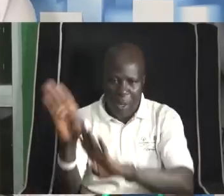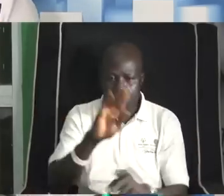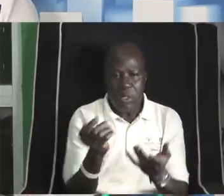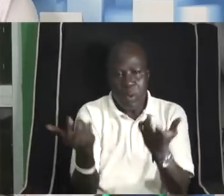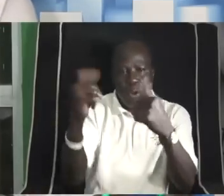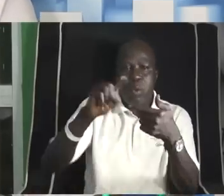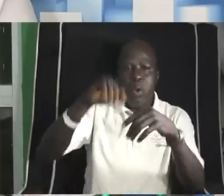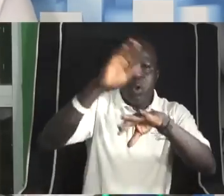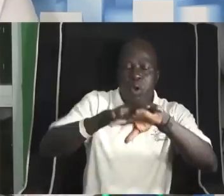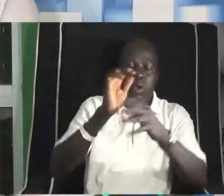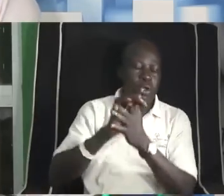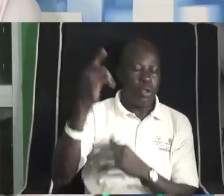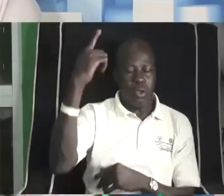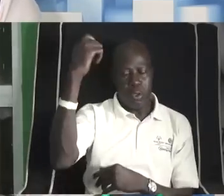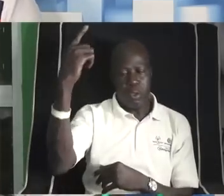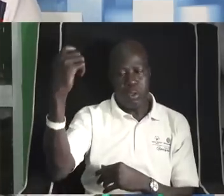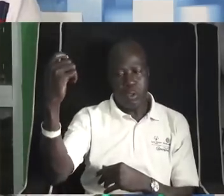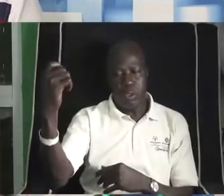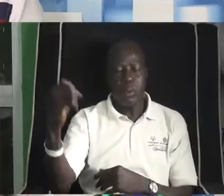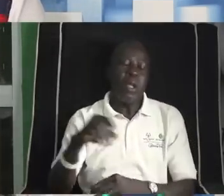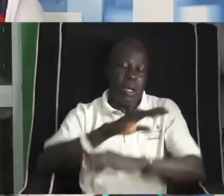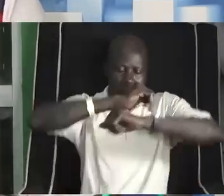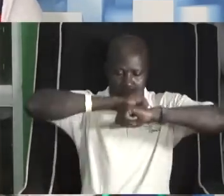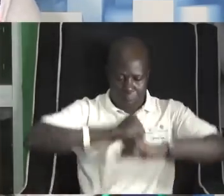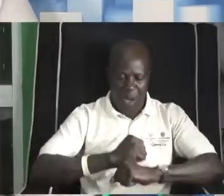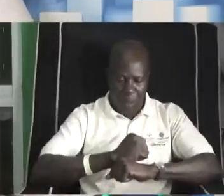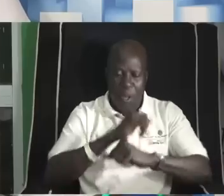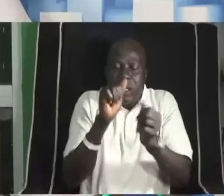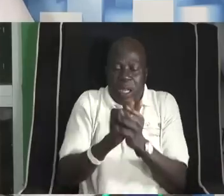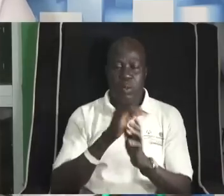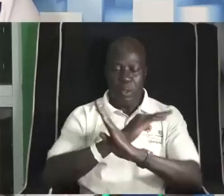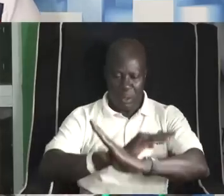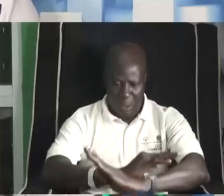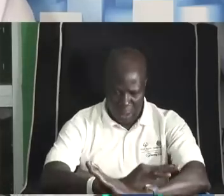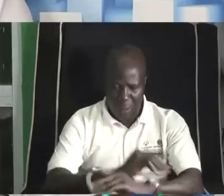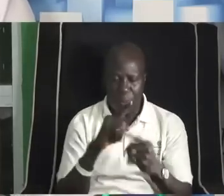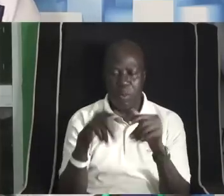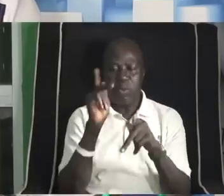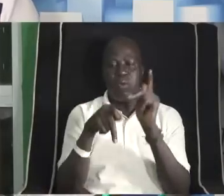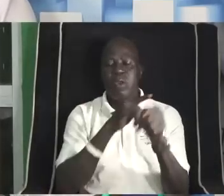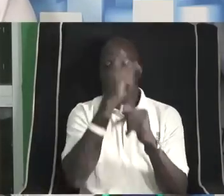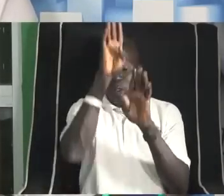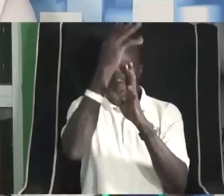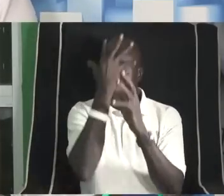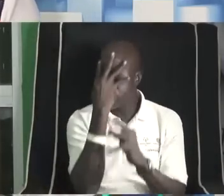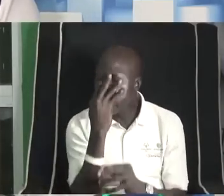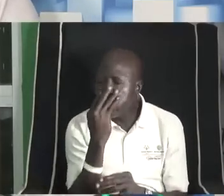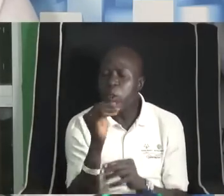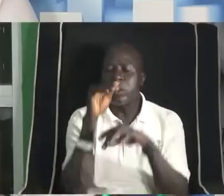the dream. The forces that delay one from the sleep or